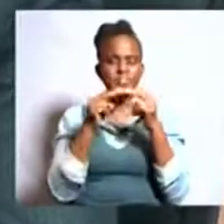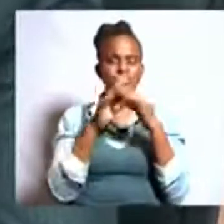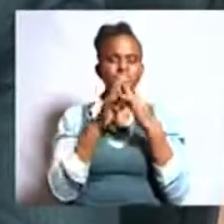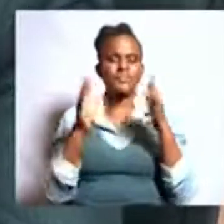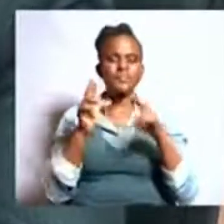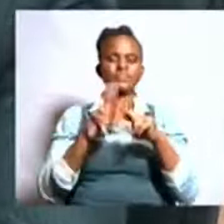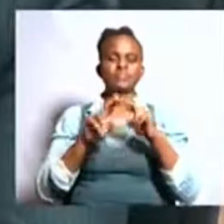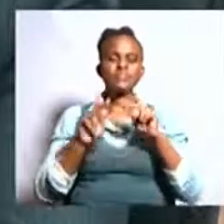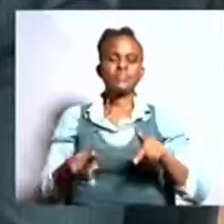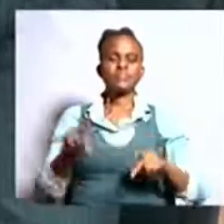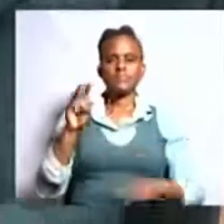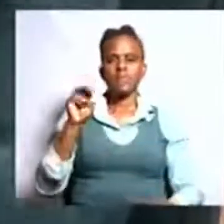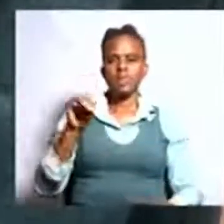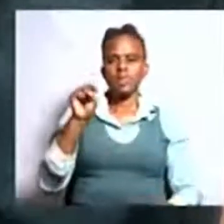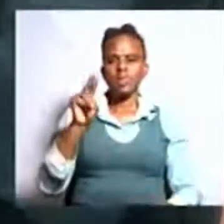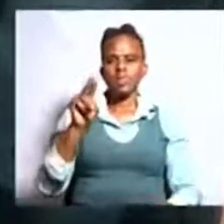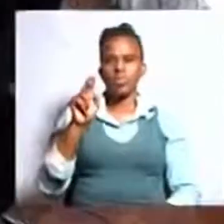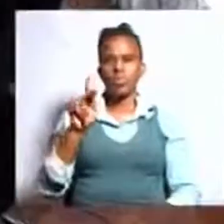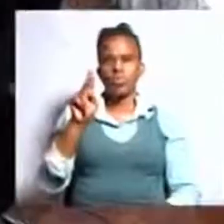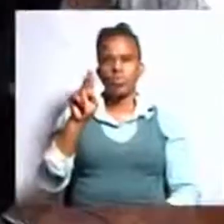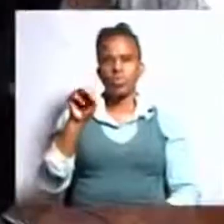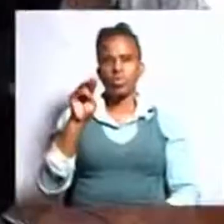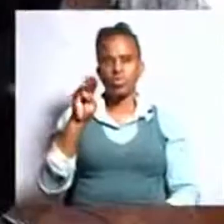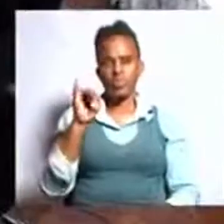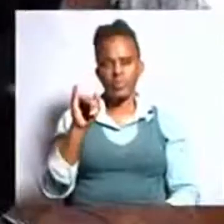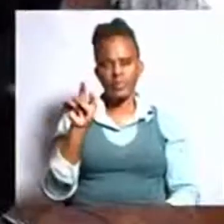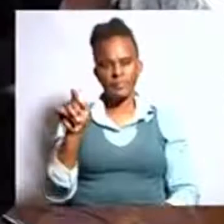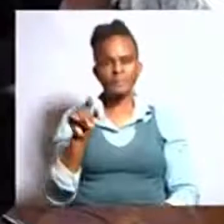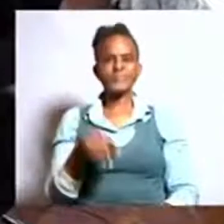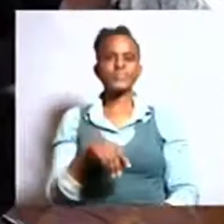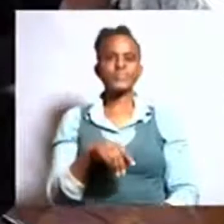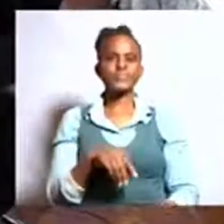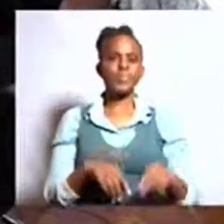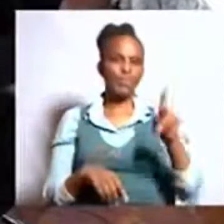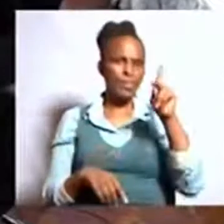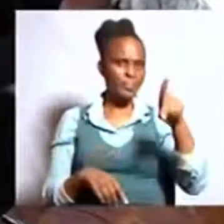Honorable Mkombi. Yes, Chair. Controlling officer,